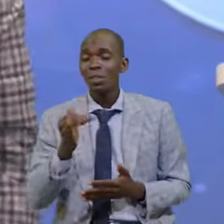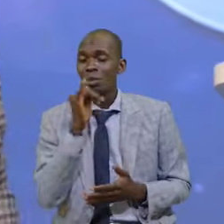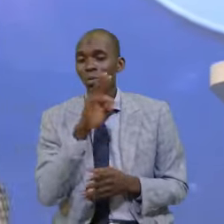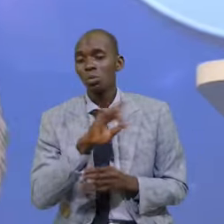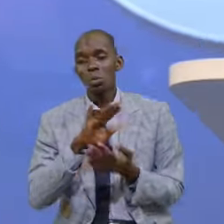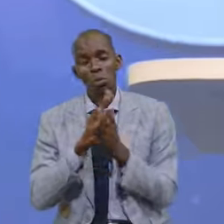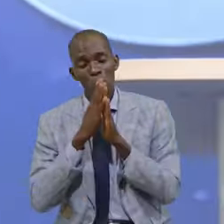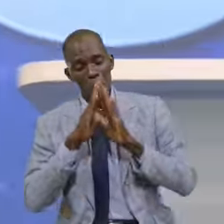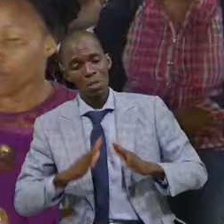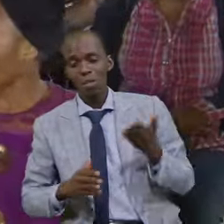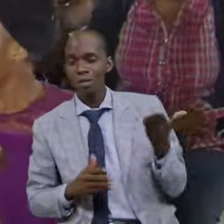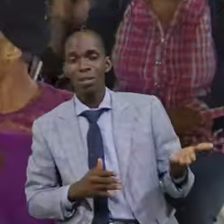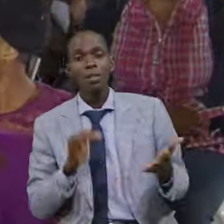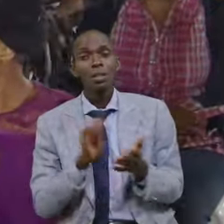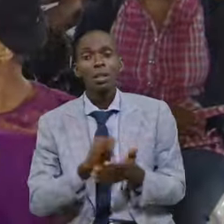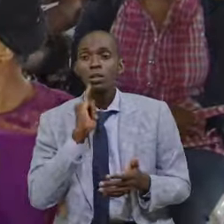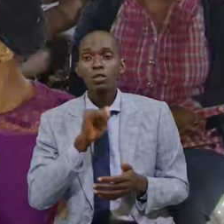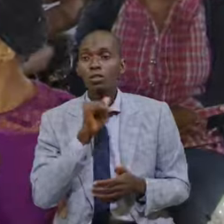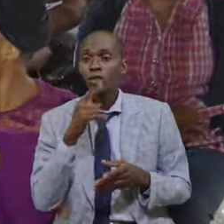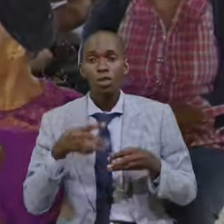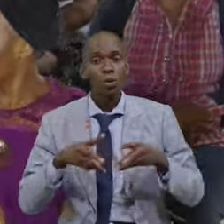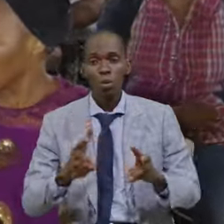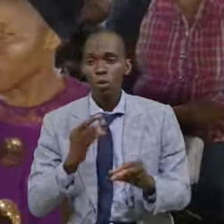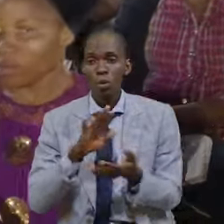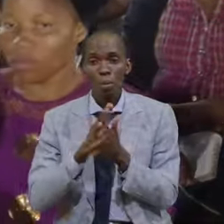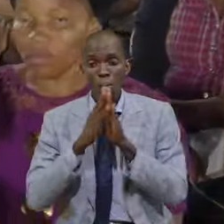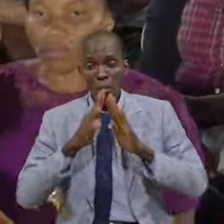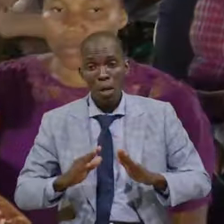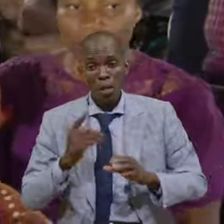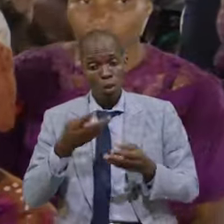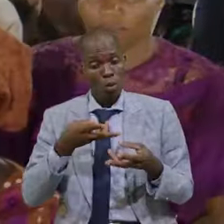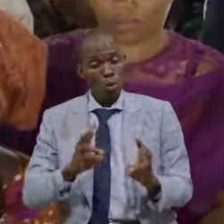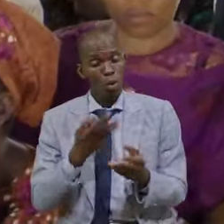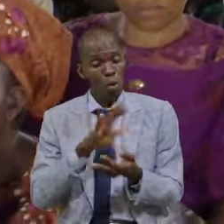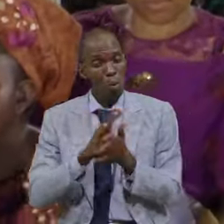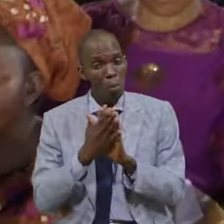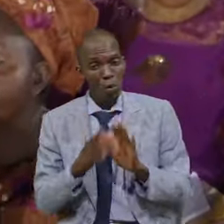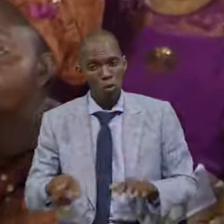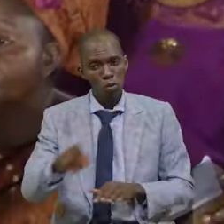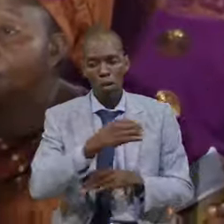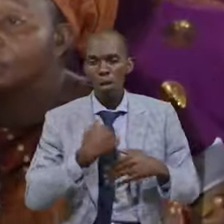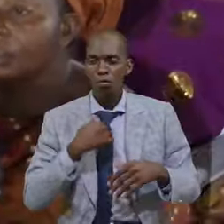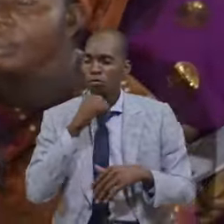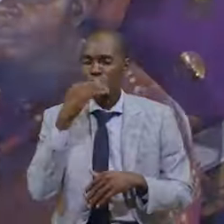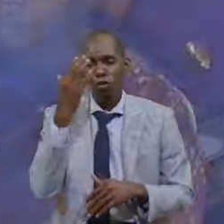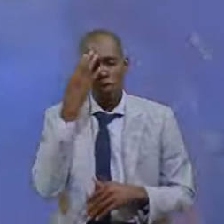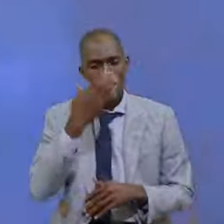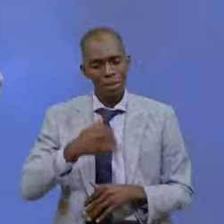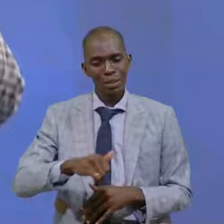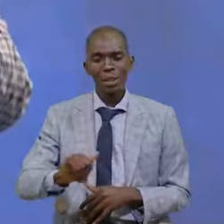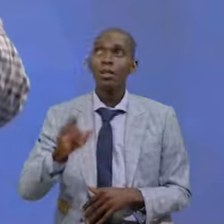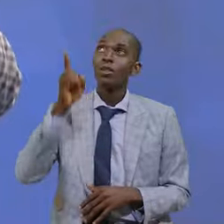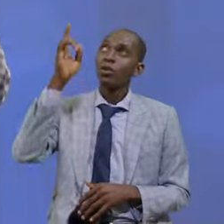not the way of peace. The way of peace they have not known. And yet God says,